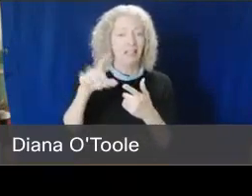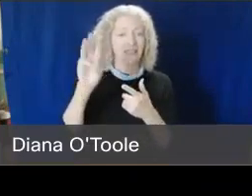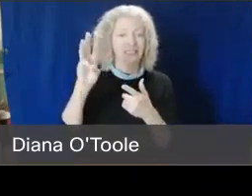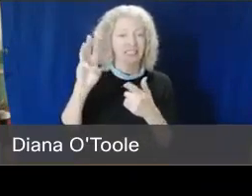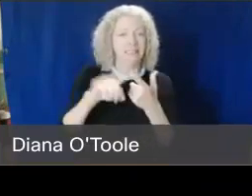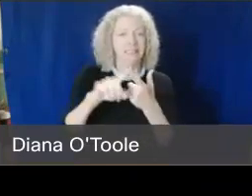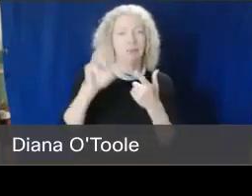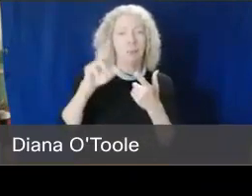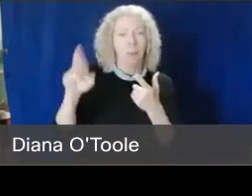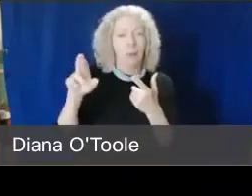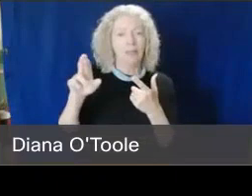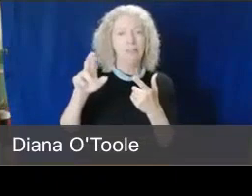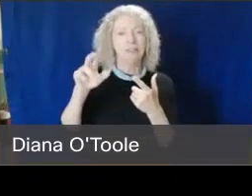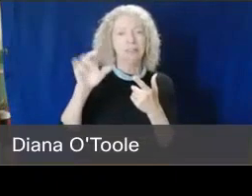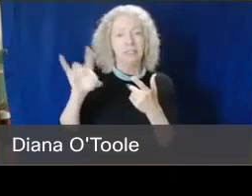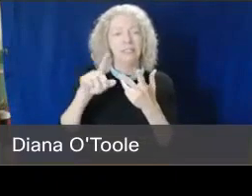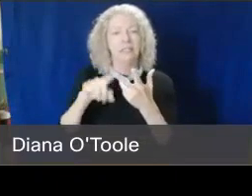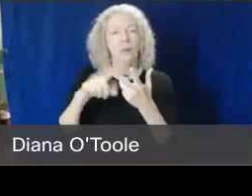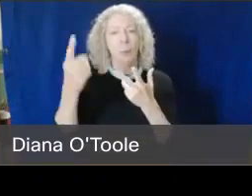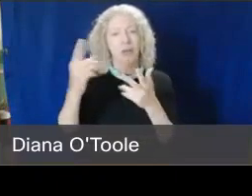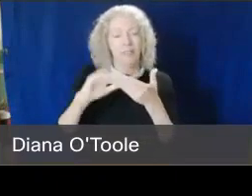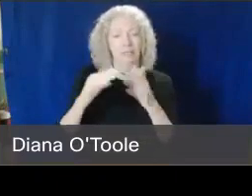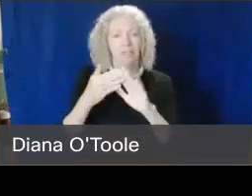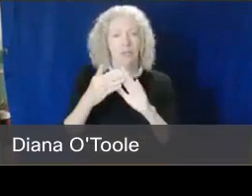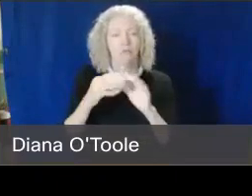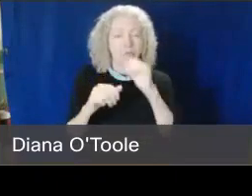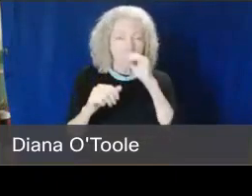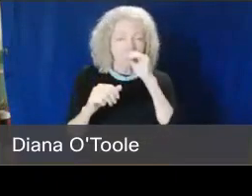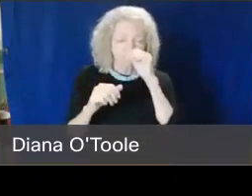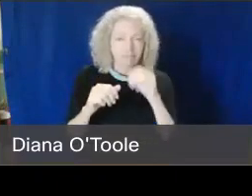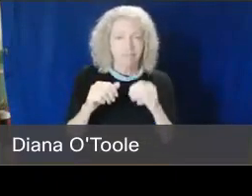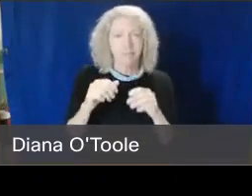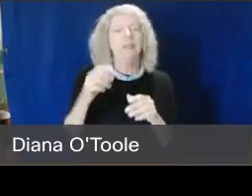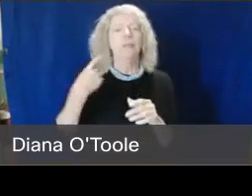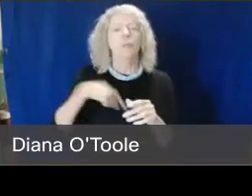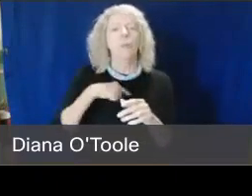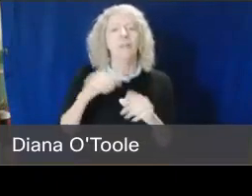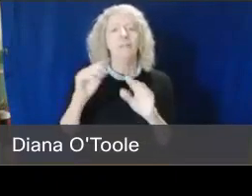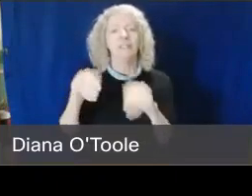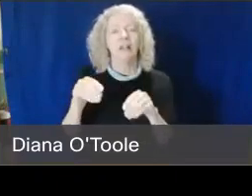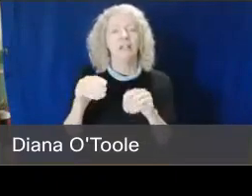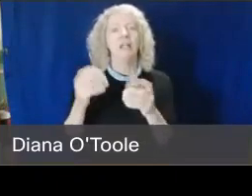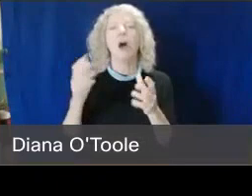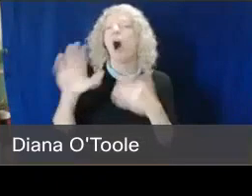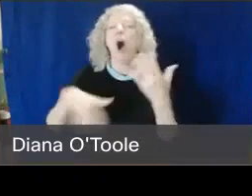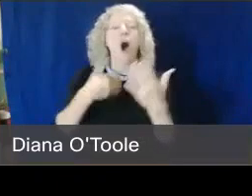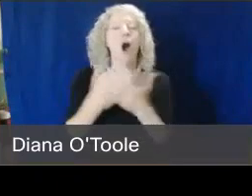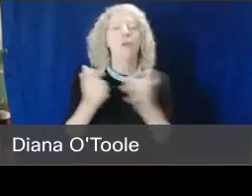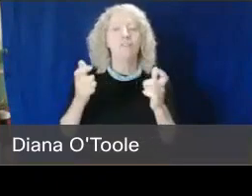In addition, we are also installing HyFlex technology in all of our large conference rooms. So